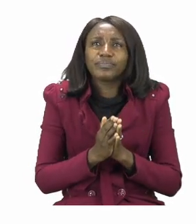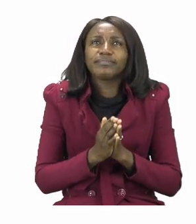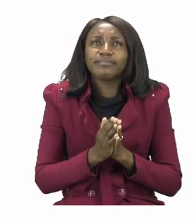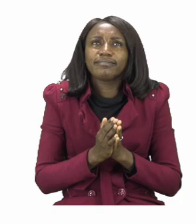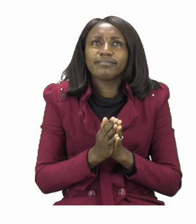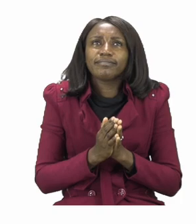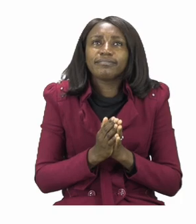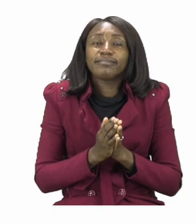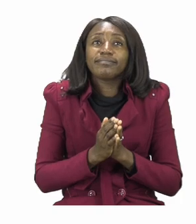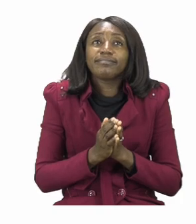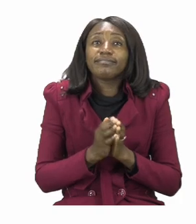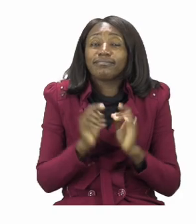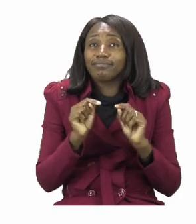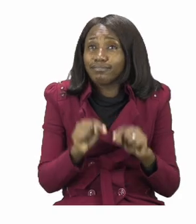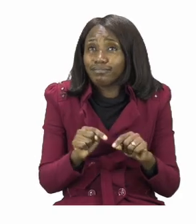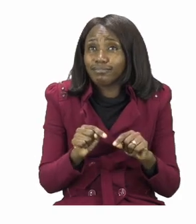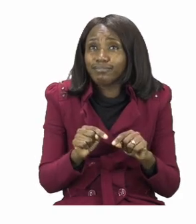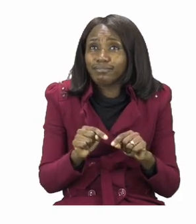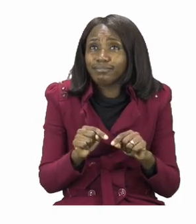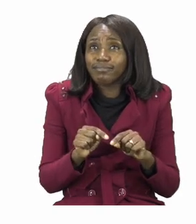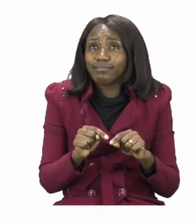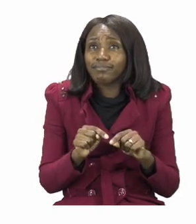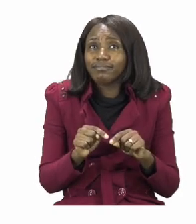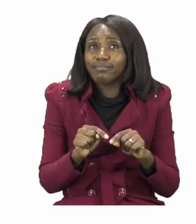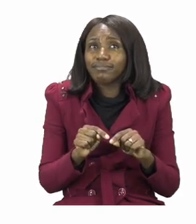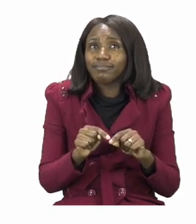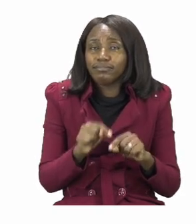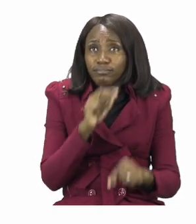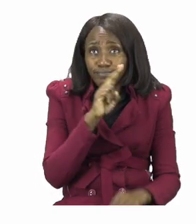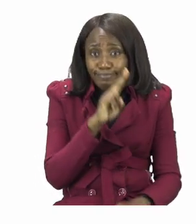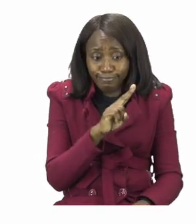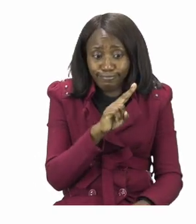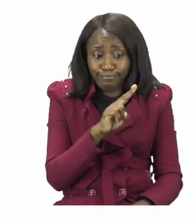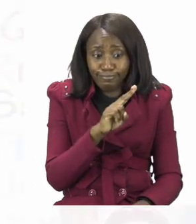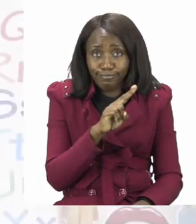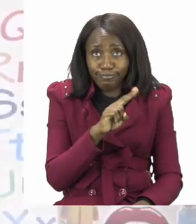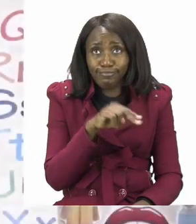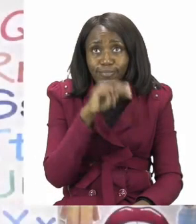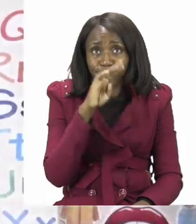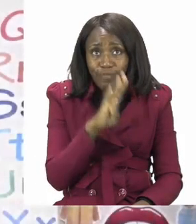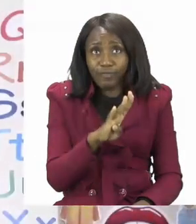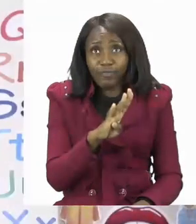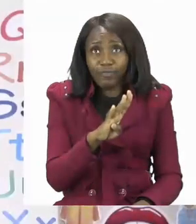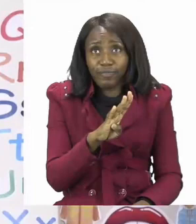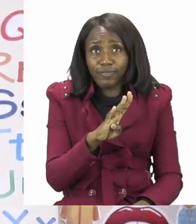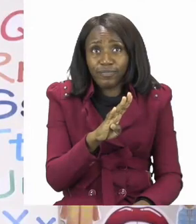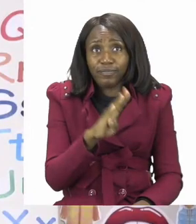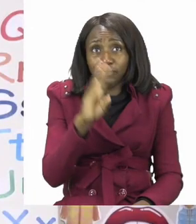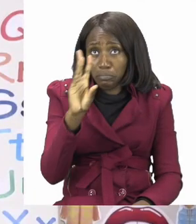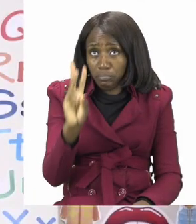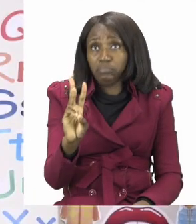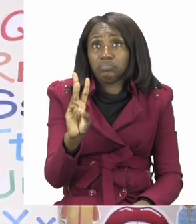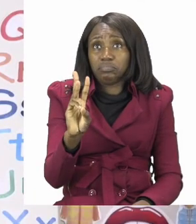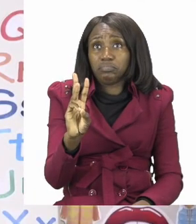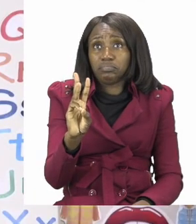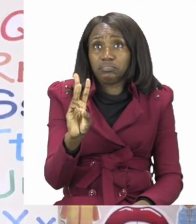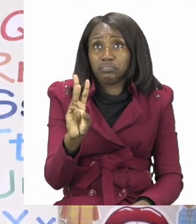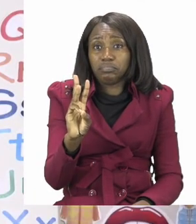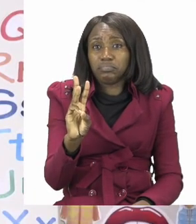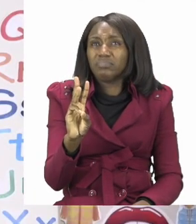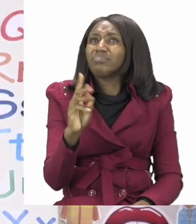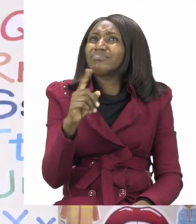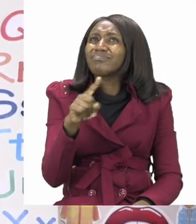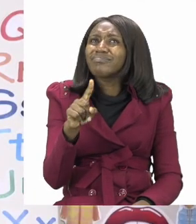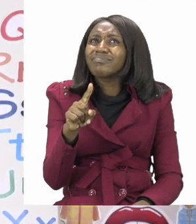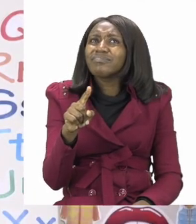Now, they have given us 2, 4, 6. But before